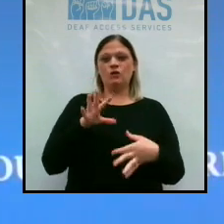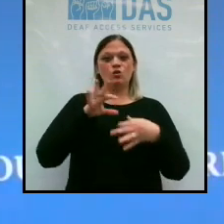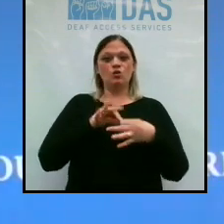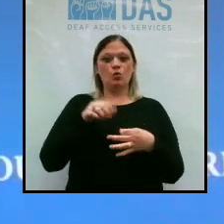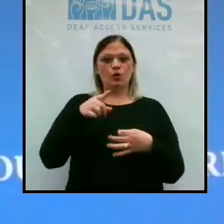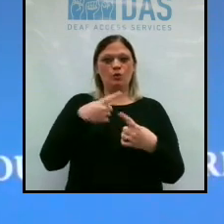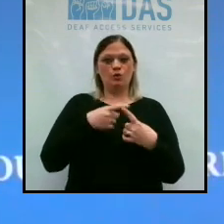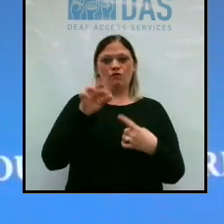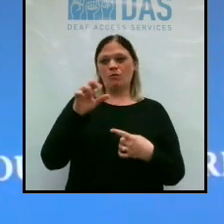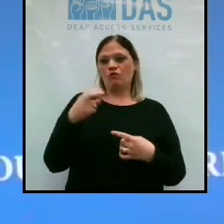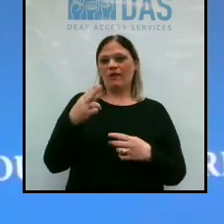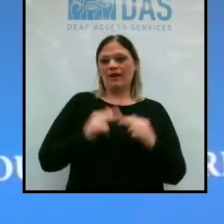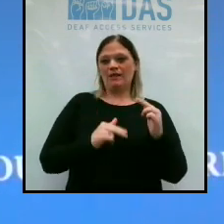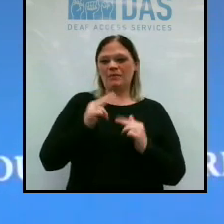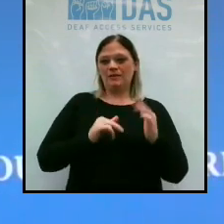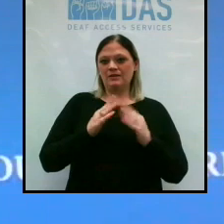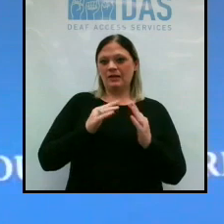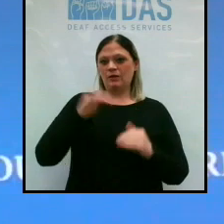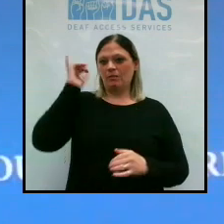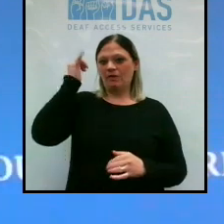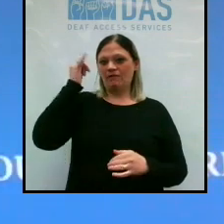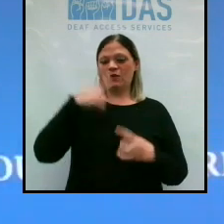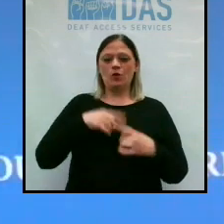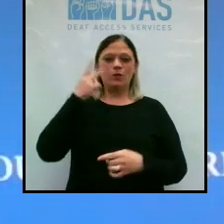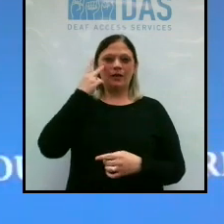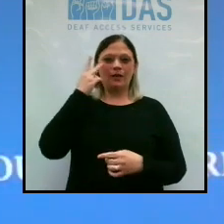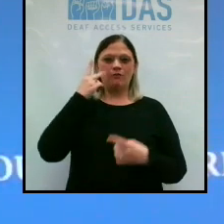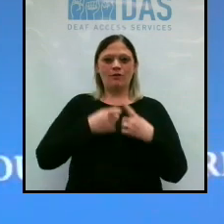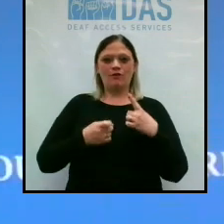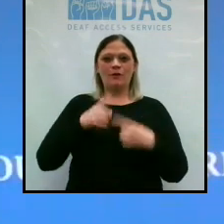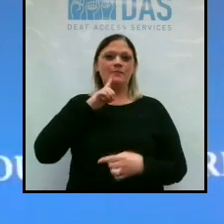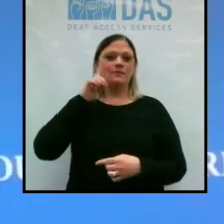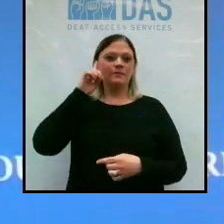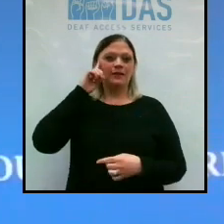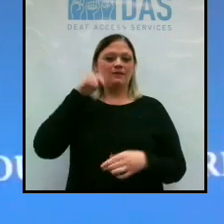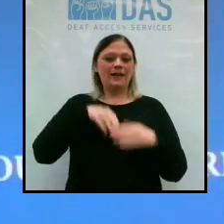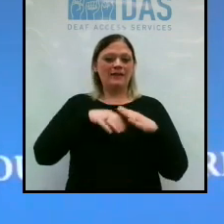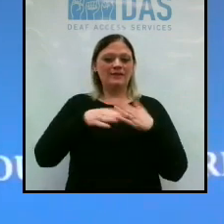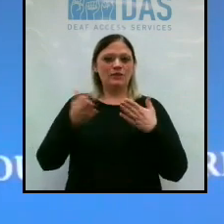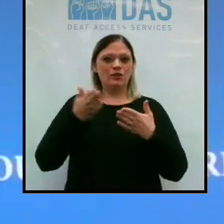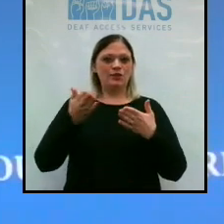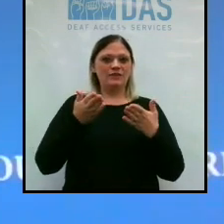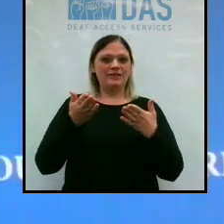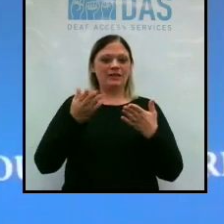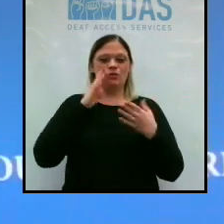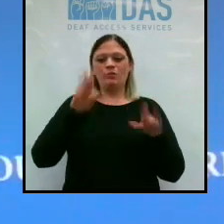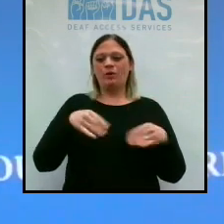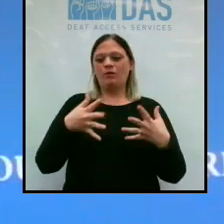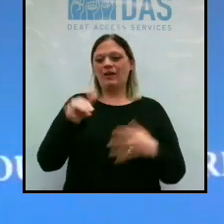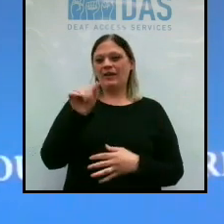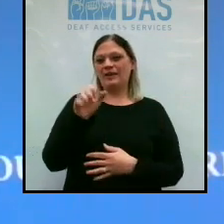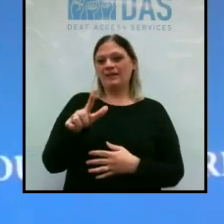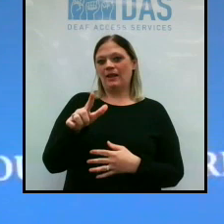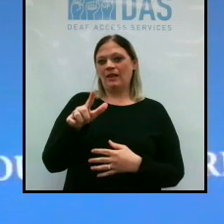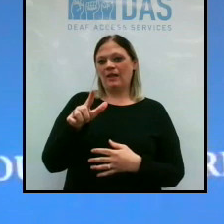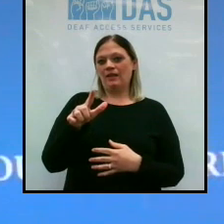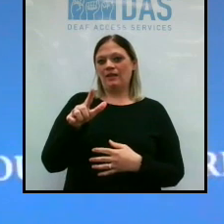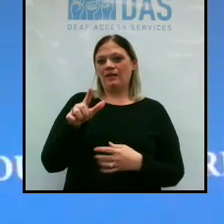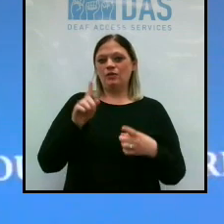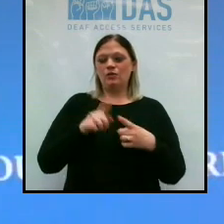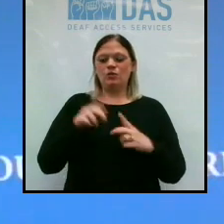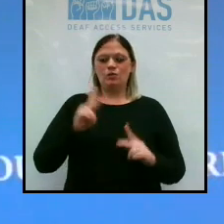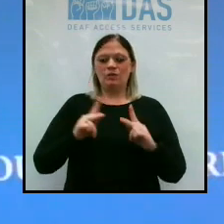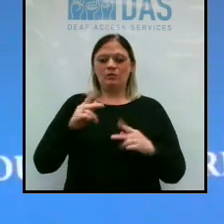in downtown Buffalo. Also joined by Kendra from Deaf Access Services, who will be providing the American Sign Language to those that have a